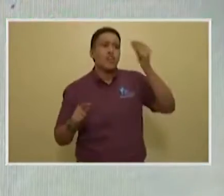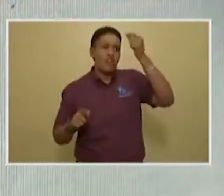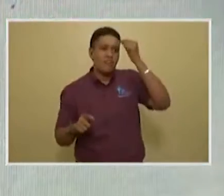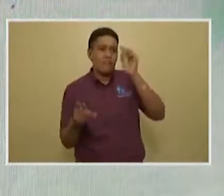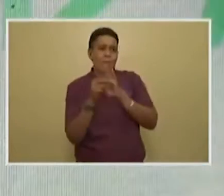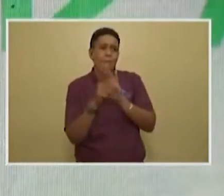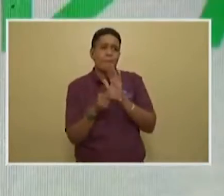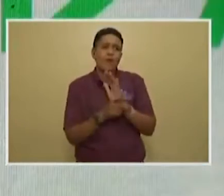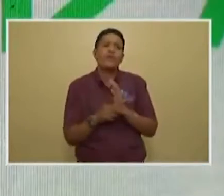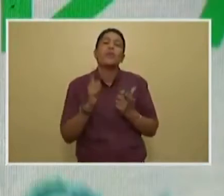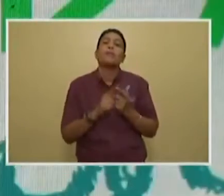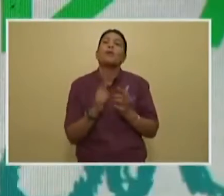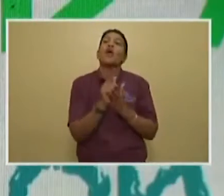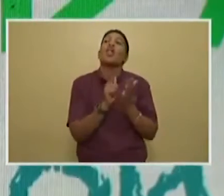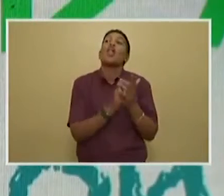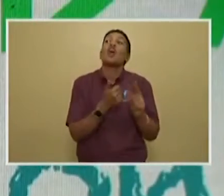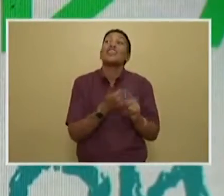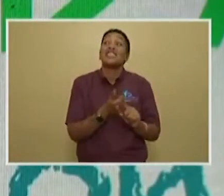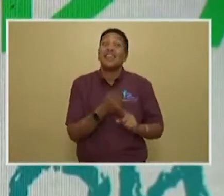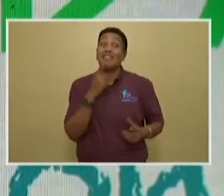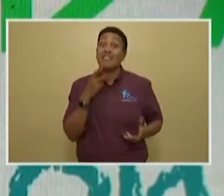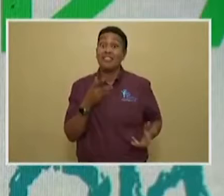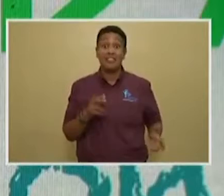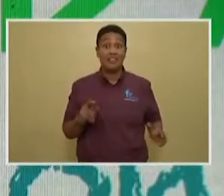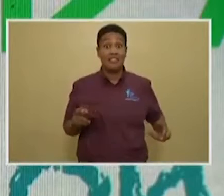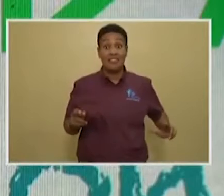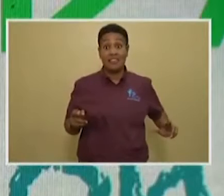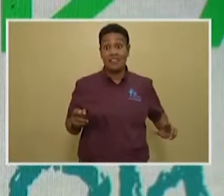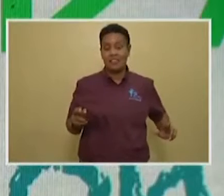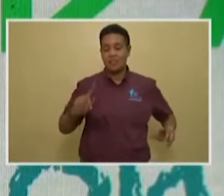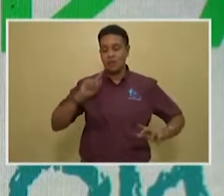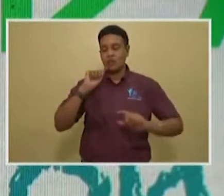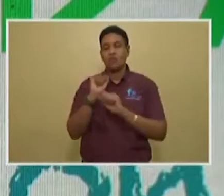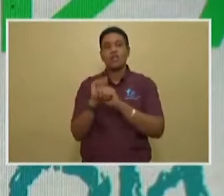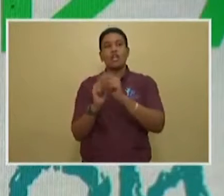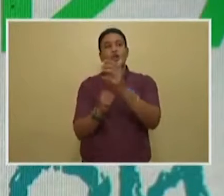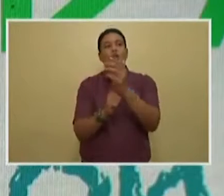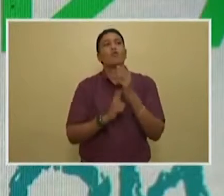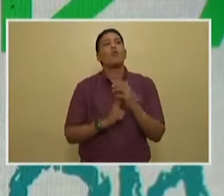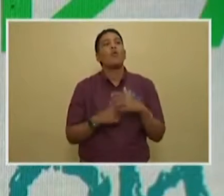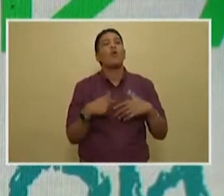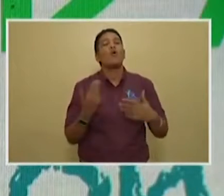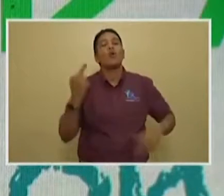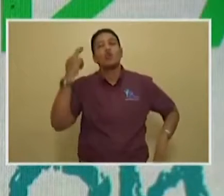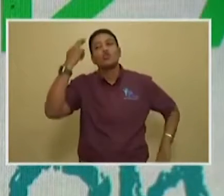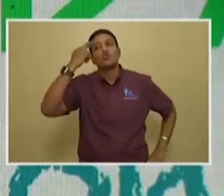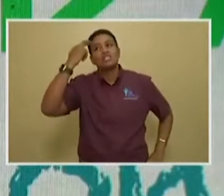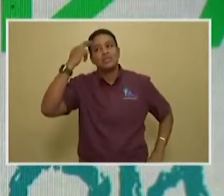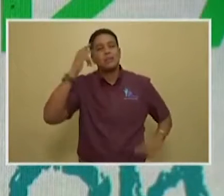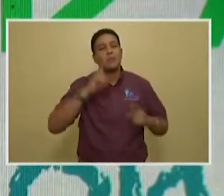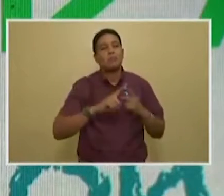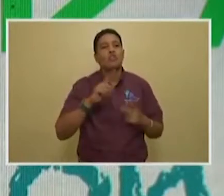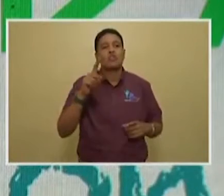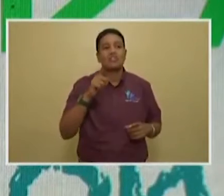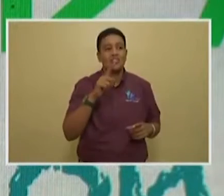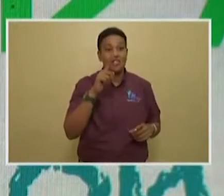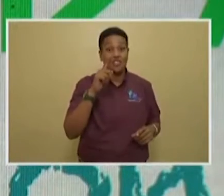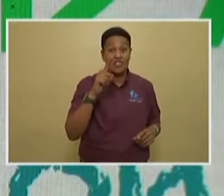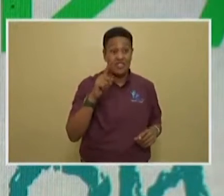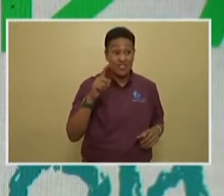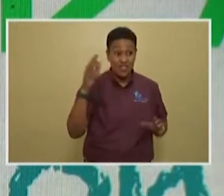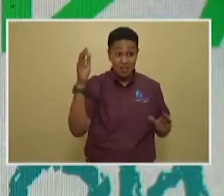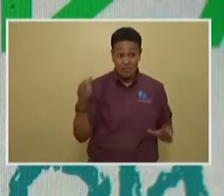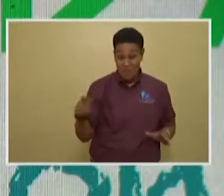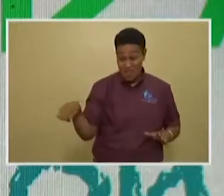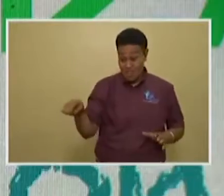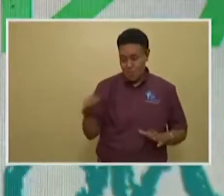policy and laws are in place, we require the reasonable and rational individual to follow